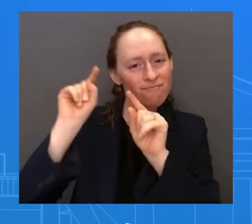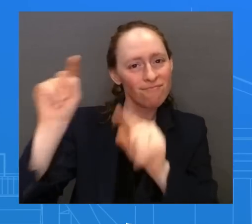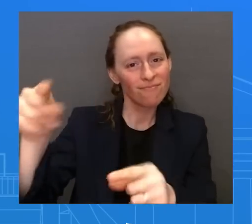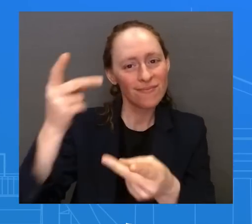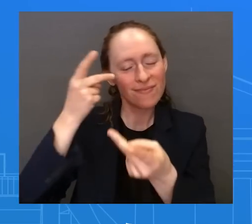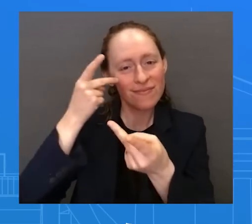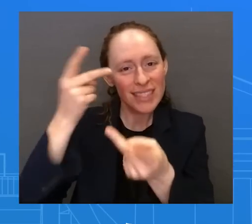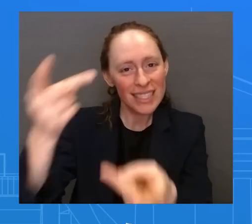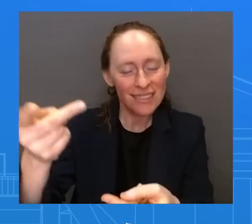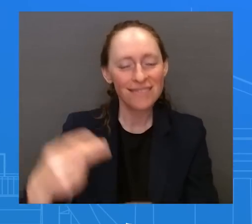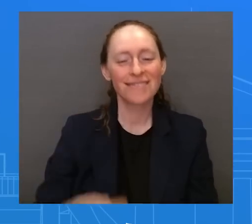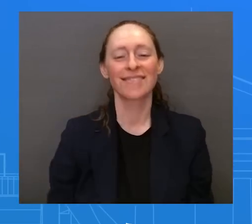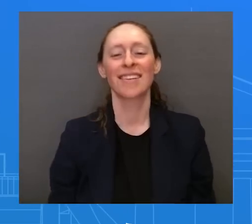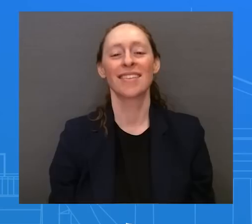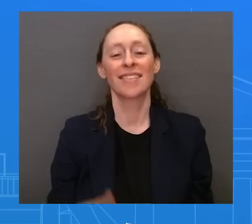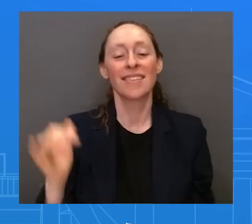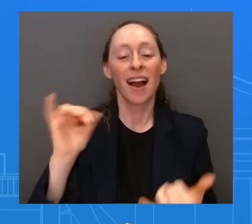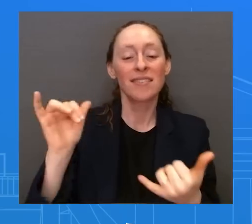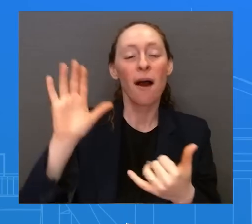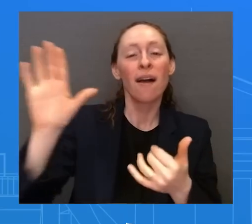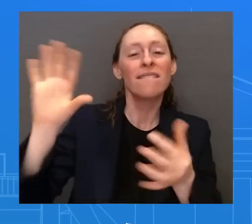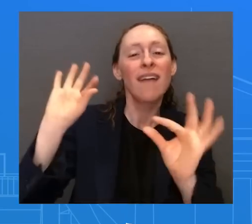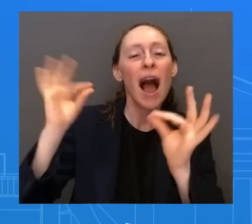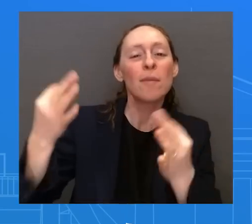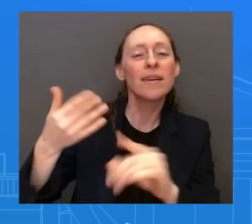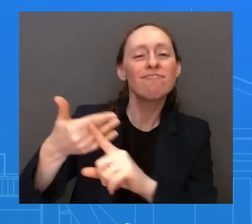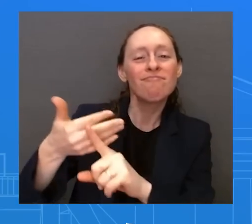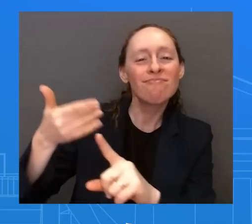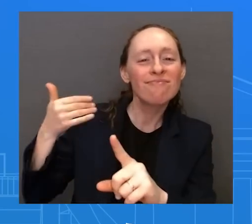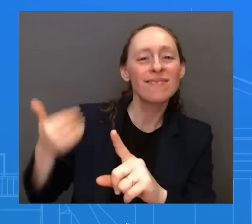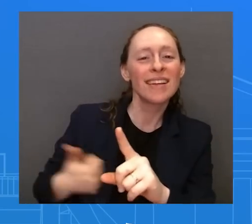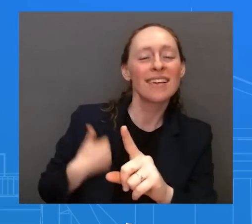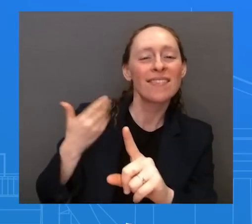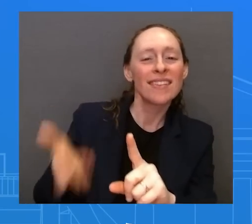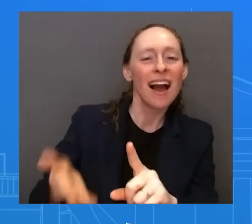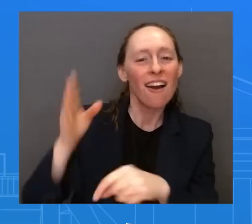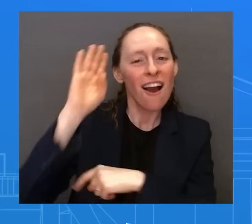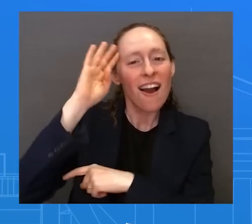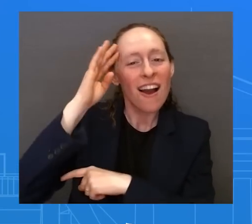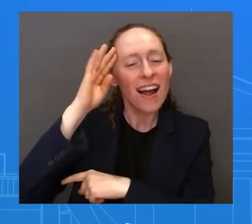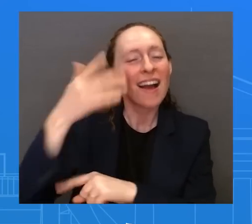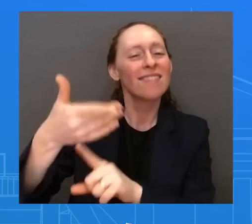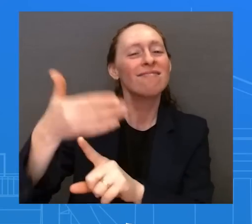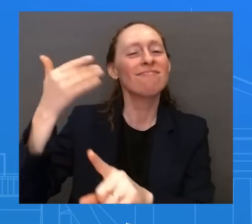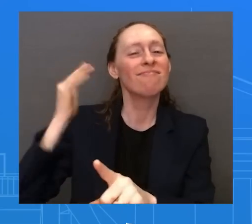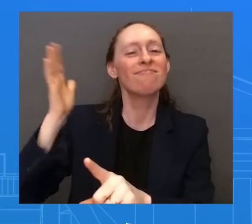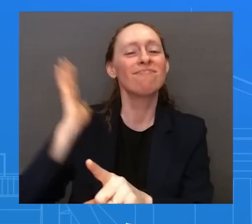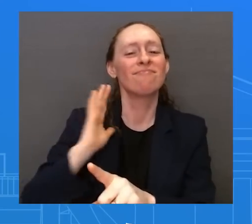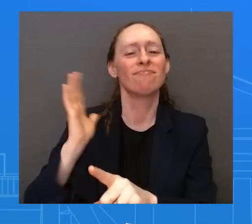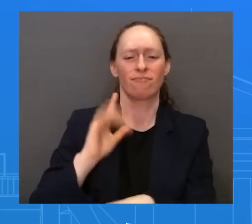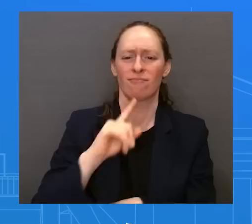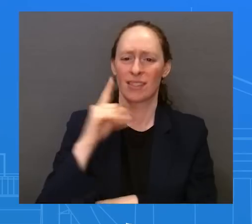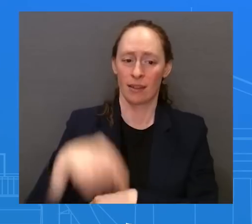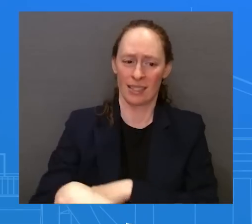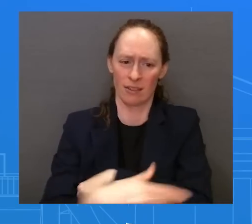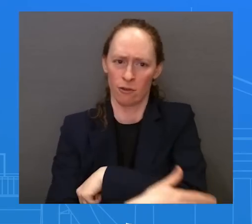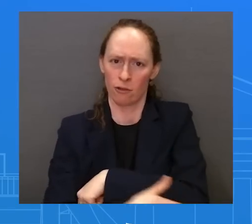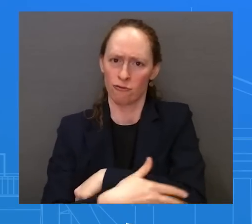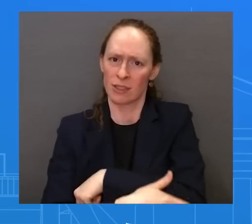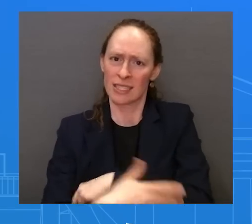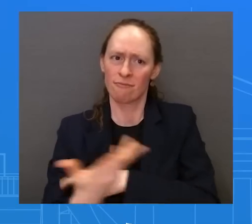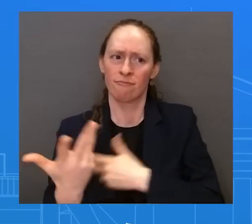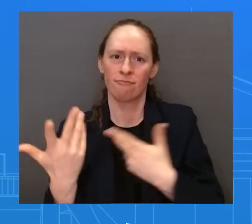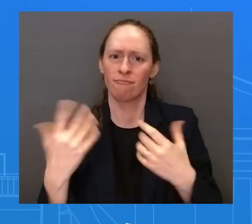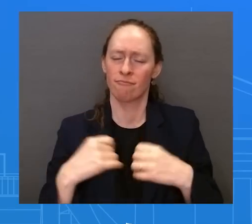of many of Americans here Asian Americans here as you think about how this country was created and built and put together by immigrants